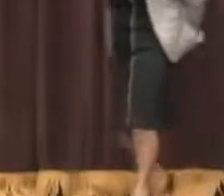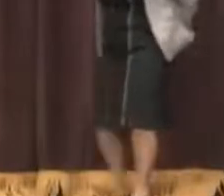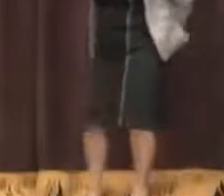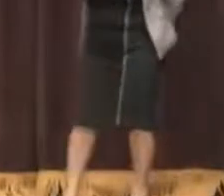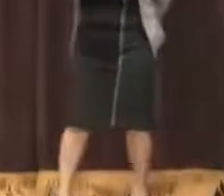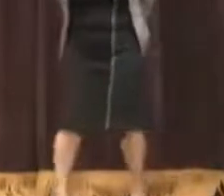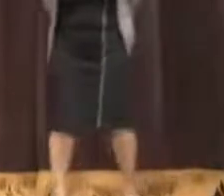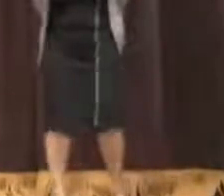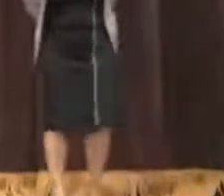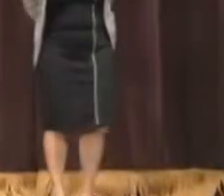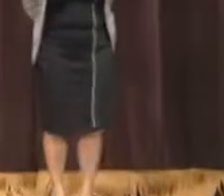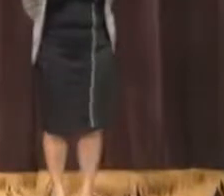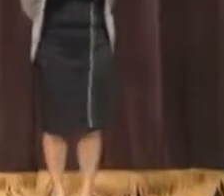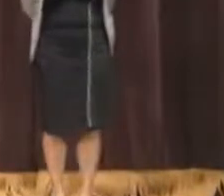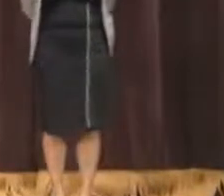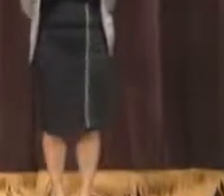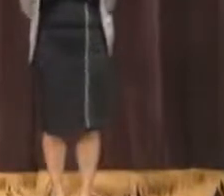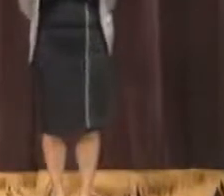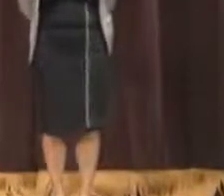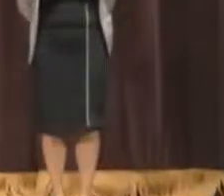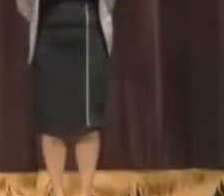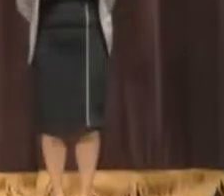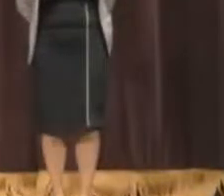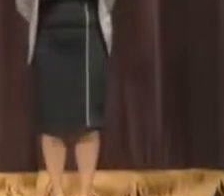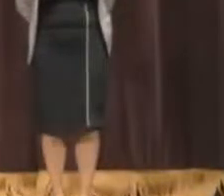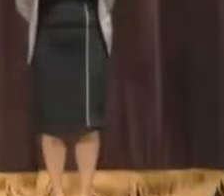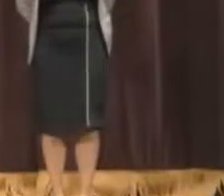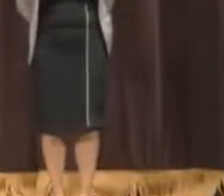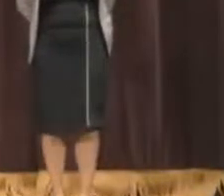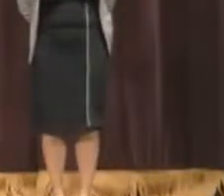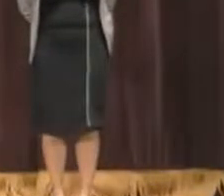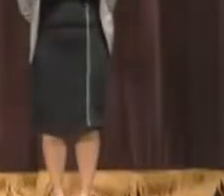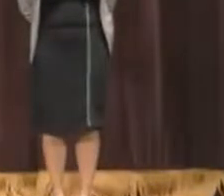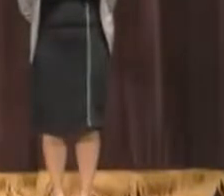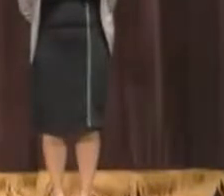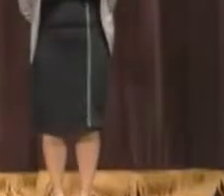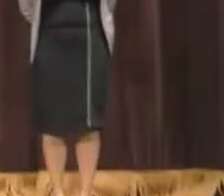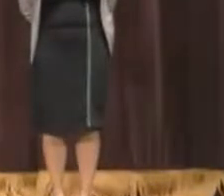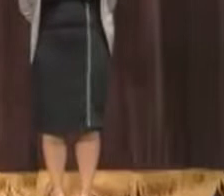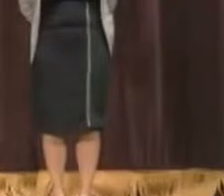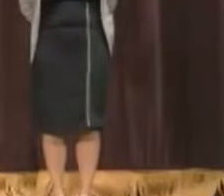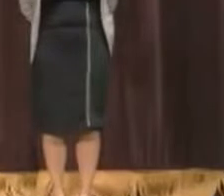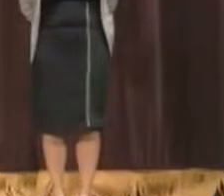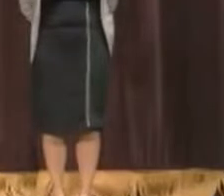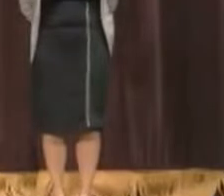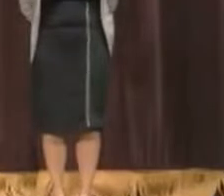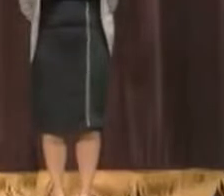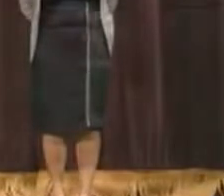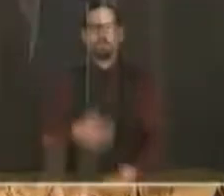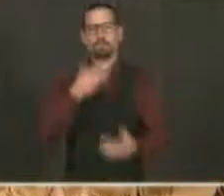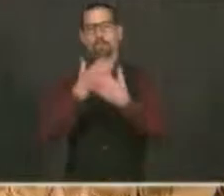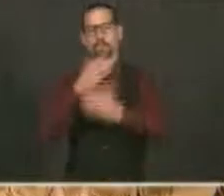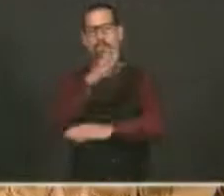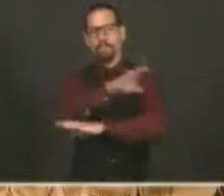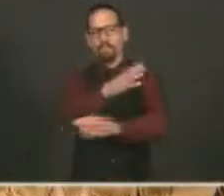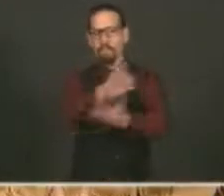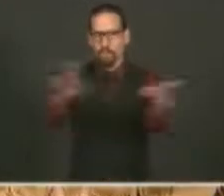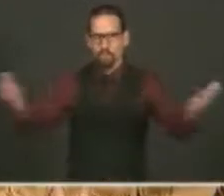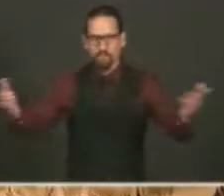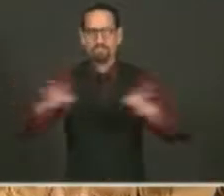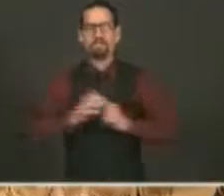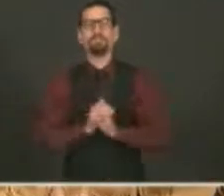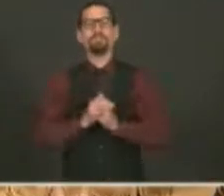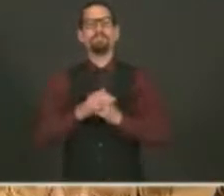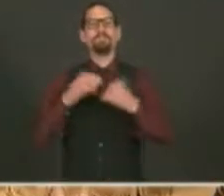It's chilly. Good afternoon, everyone. Good afternoon, Rhode Island, and thank you for tuning in to our Wednesday at 1